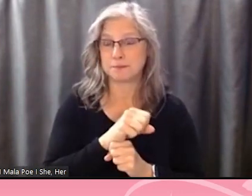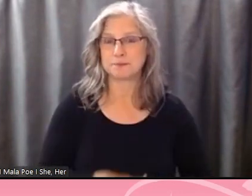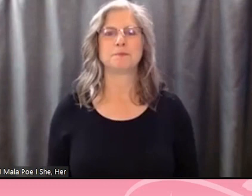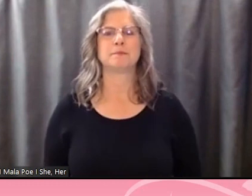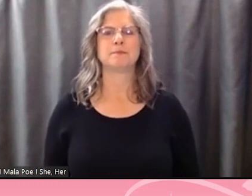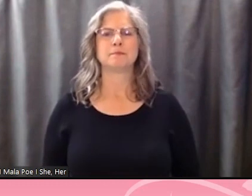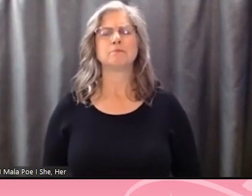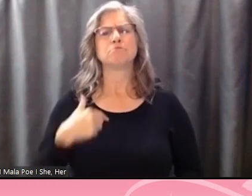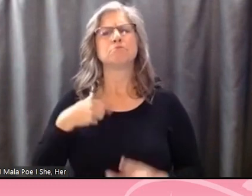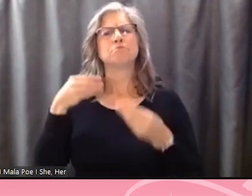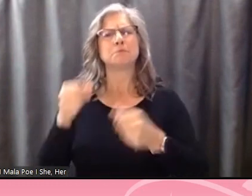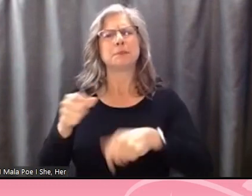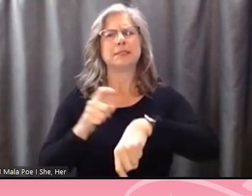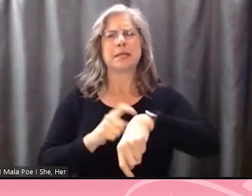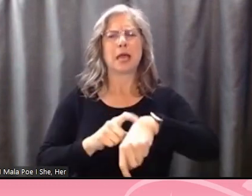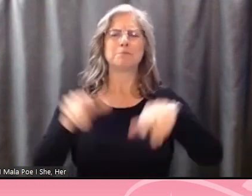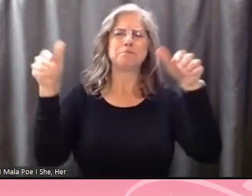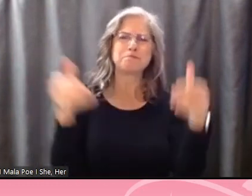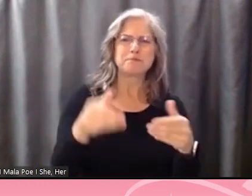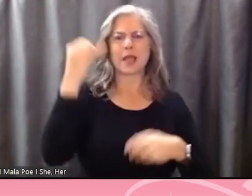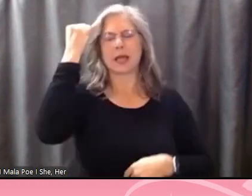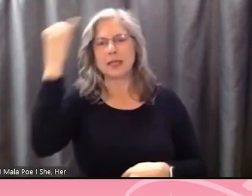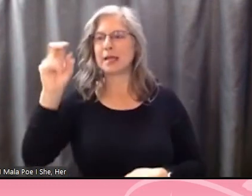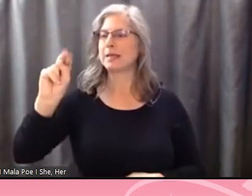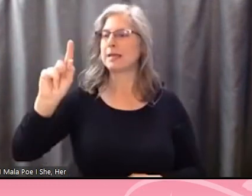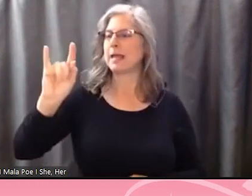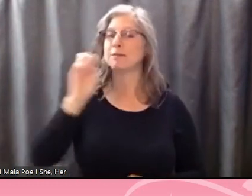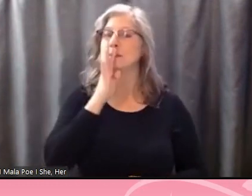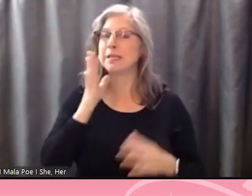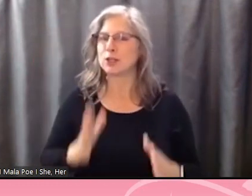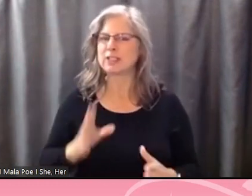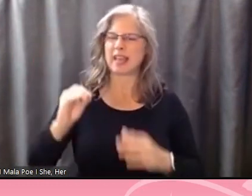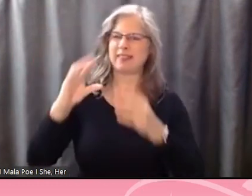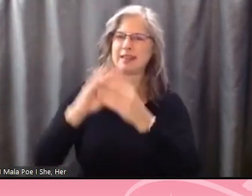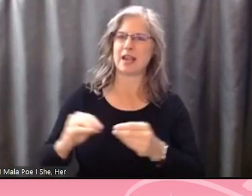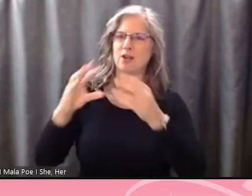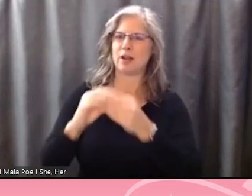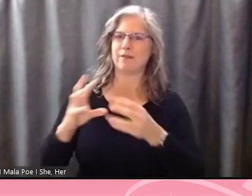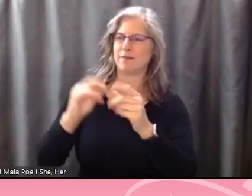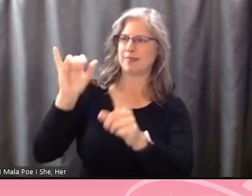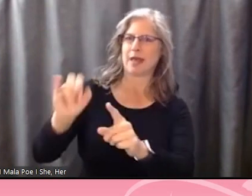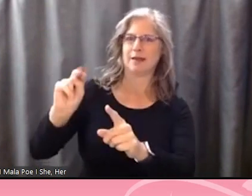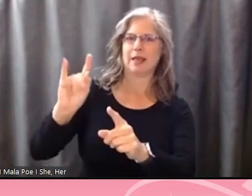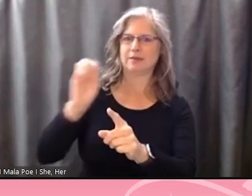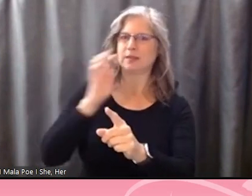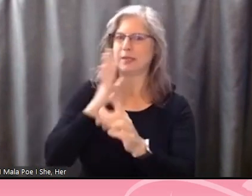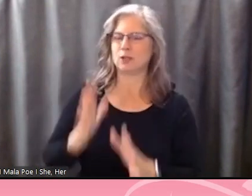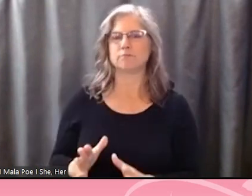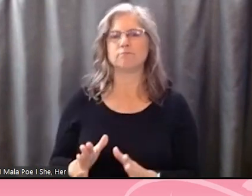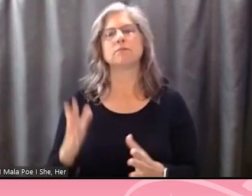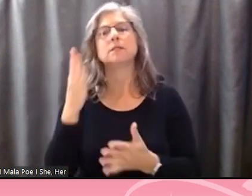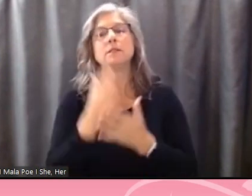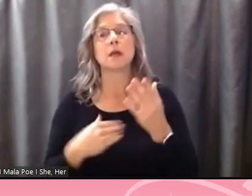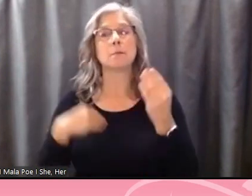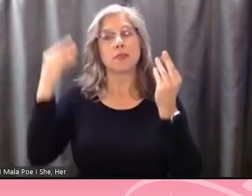So I've spent a bit of time introducing the idea of native speakers and the narrative of the native speaker. Here are some thoughts that I